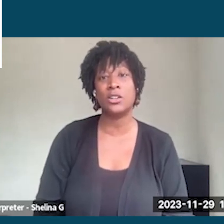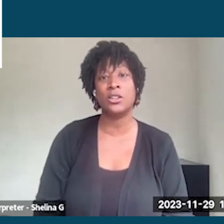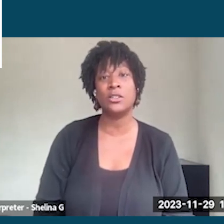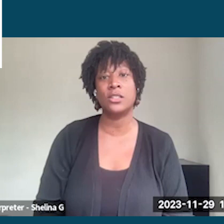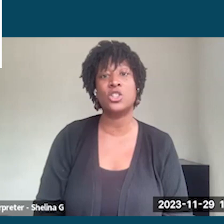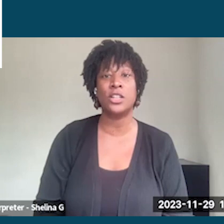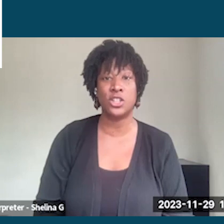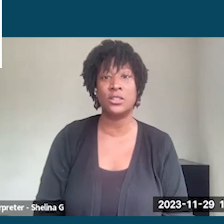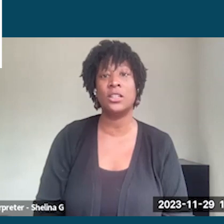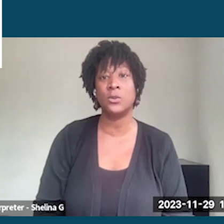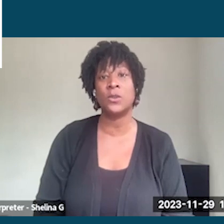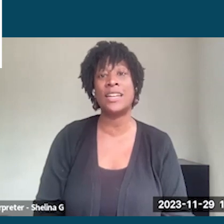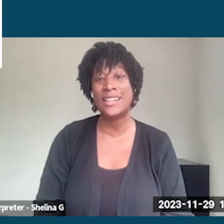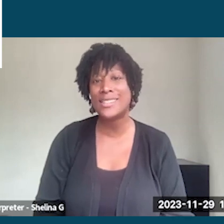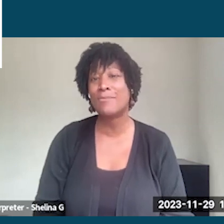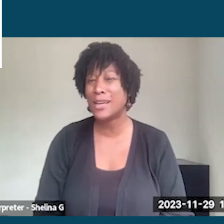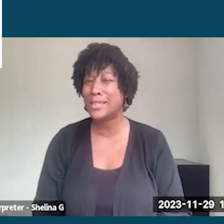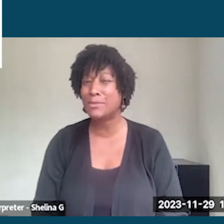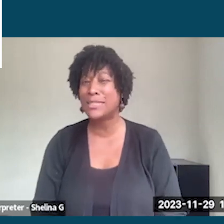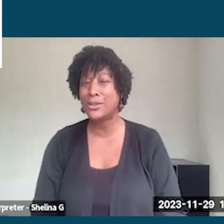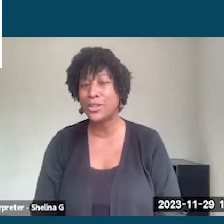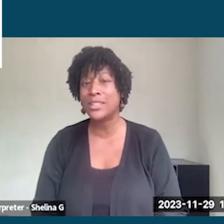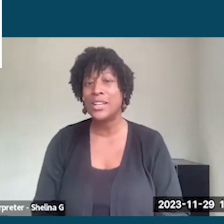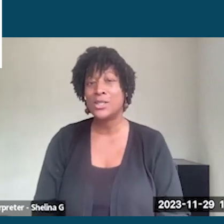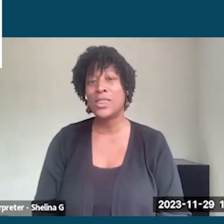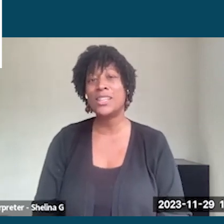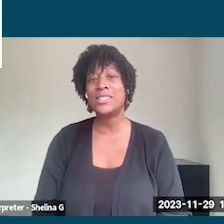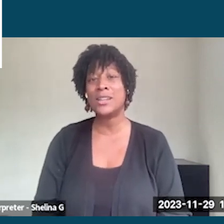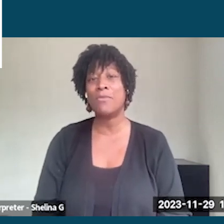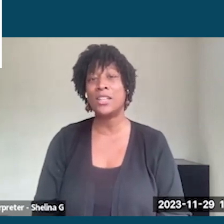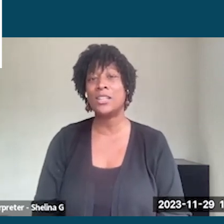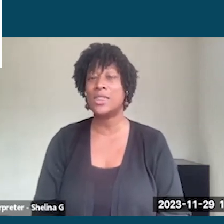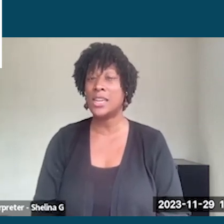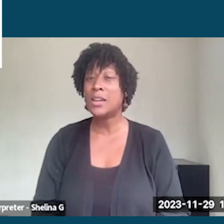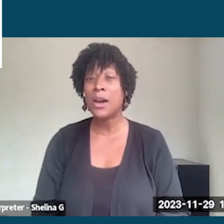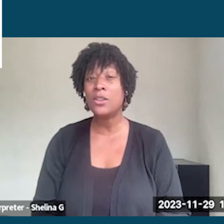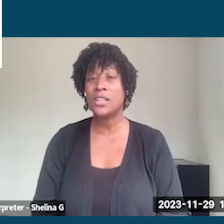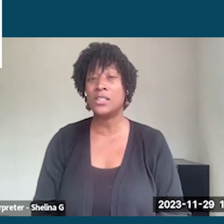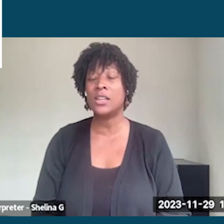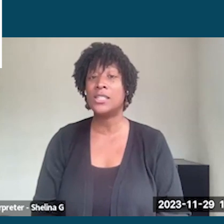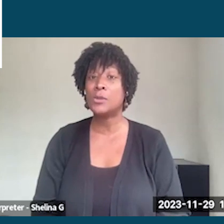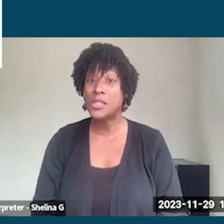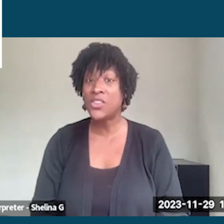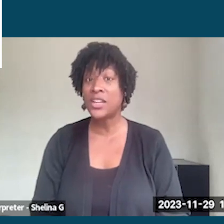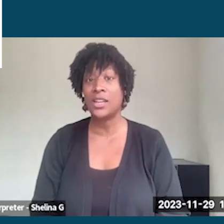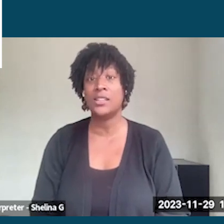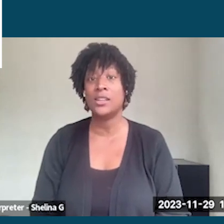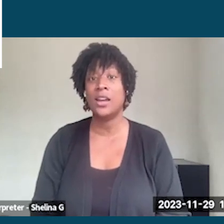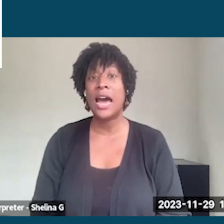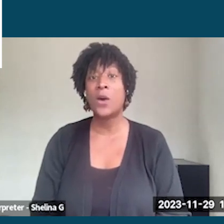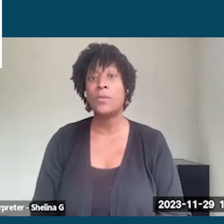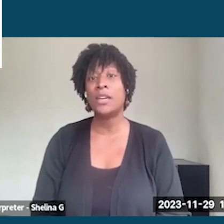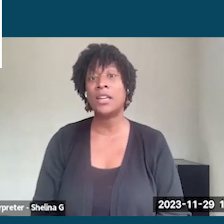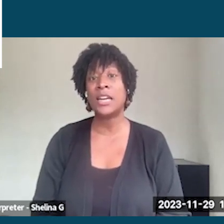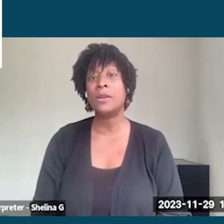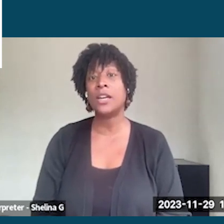that particular situation. They needed something a little bit different. So I think something to think about is specific